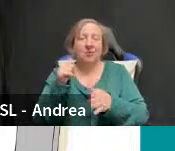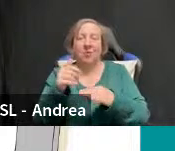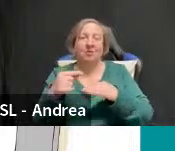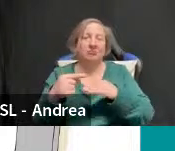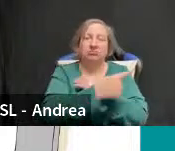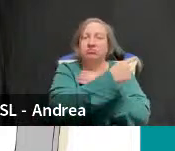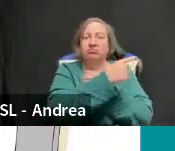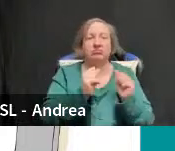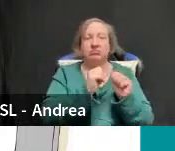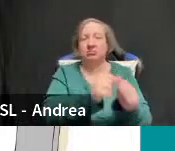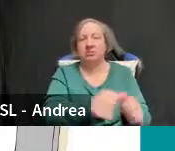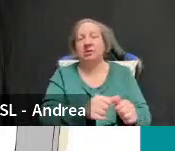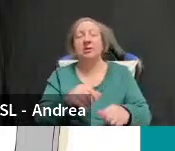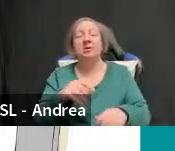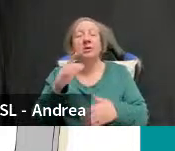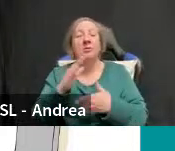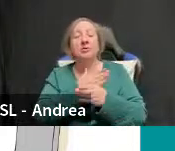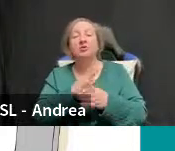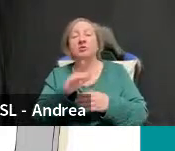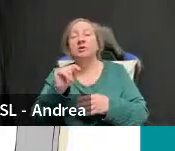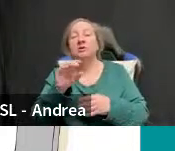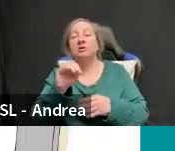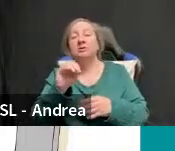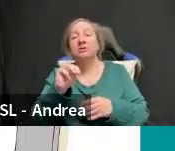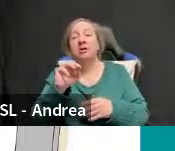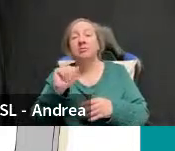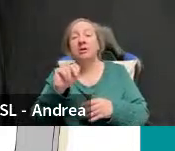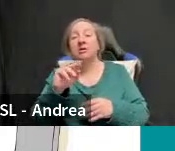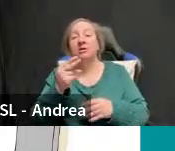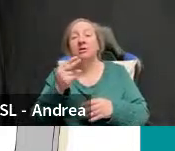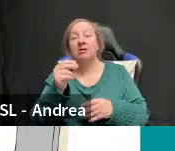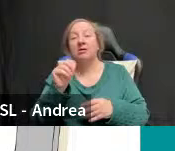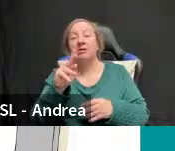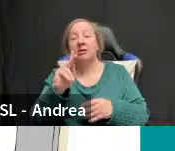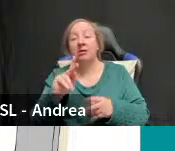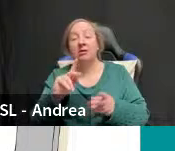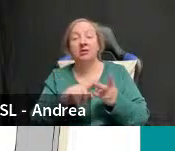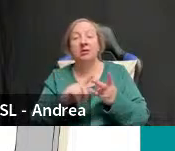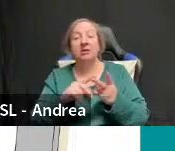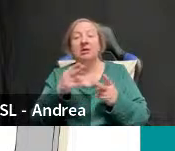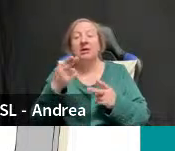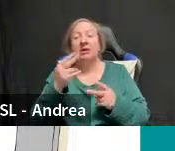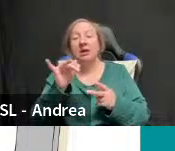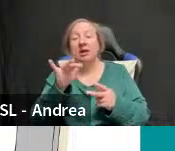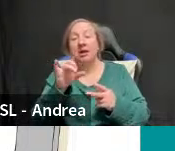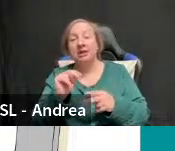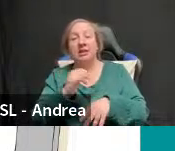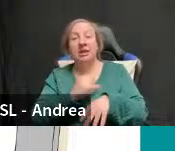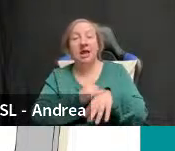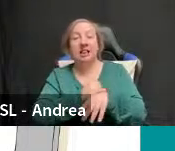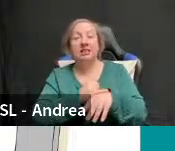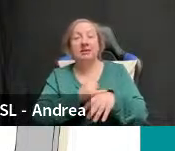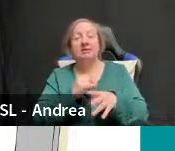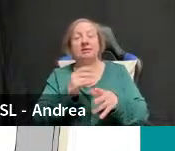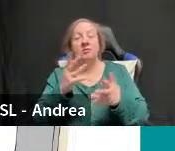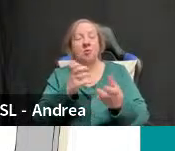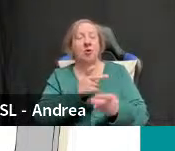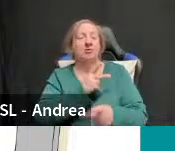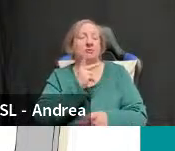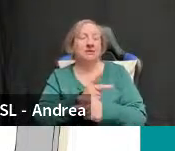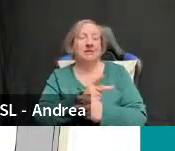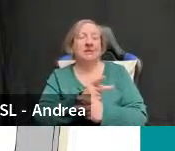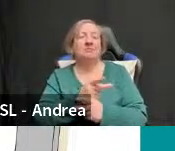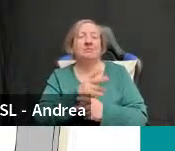Tomahawk and Hayden Island, we're planning to retain a Center Avenue. And however, the